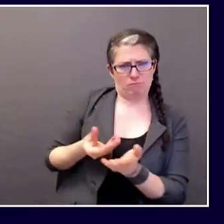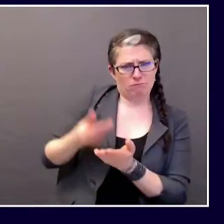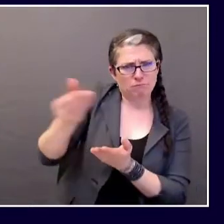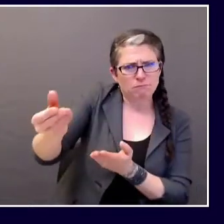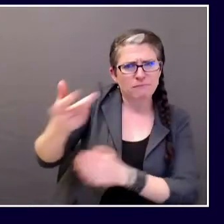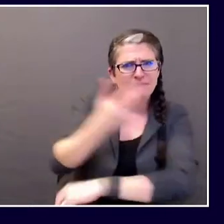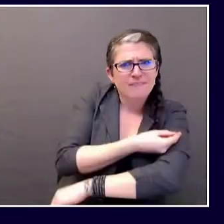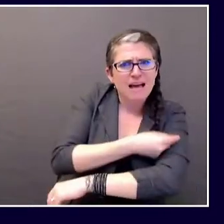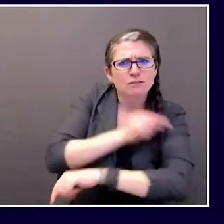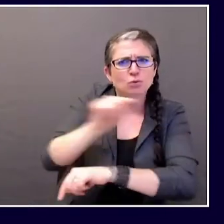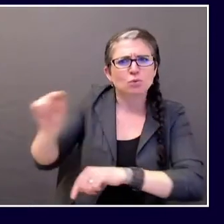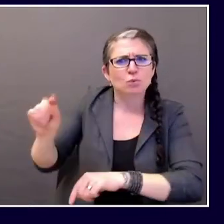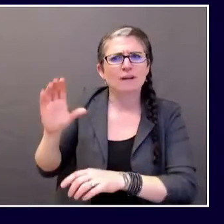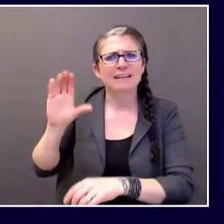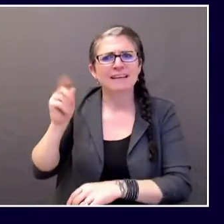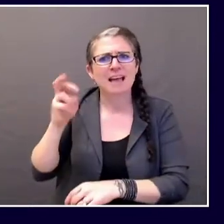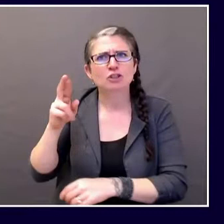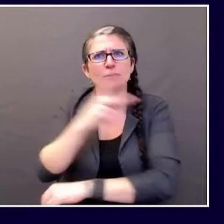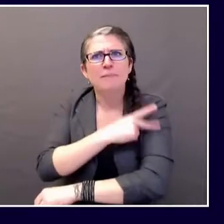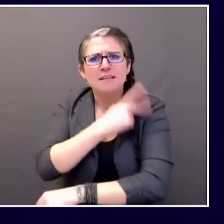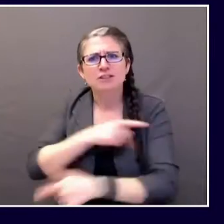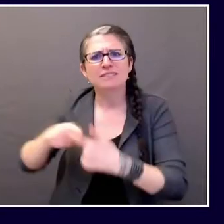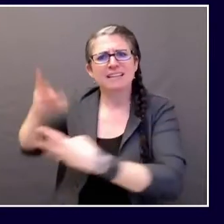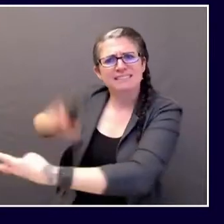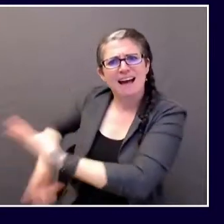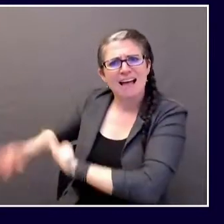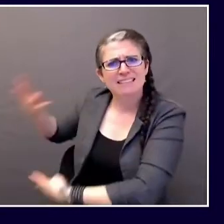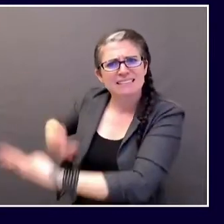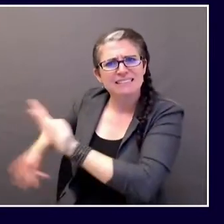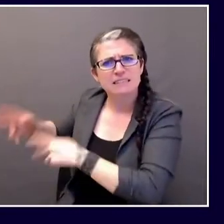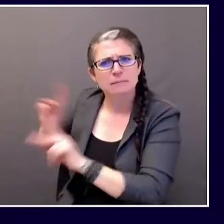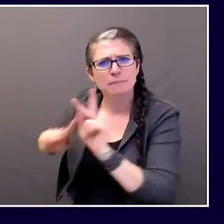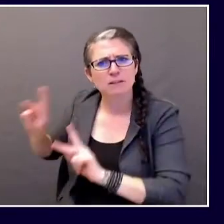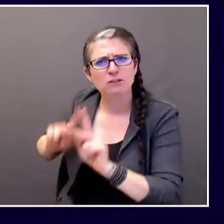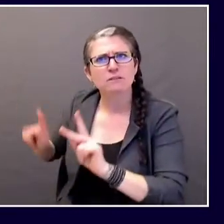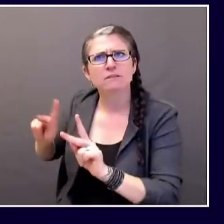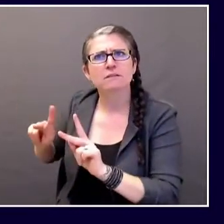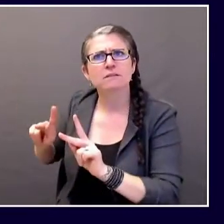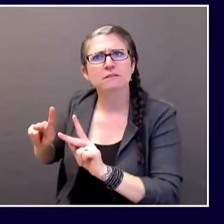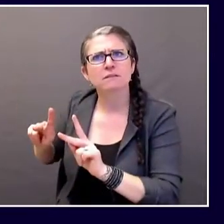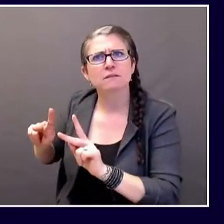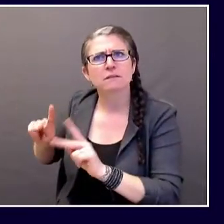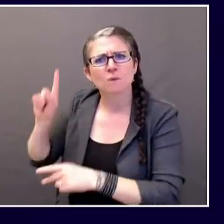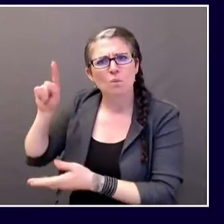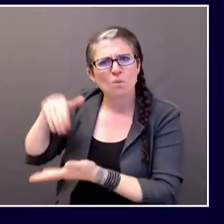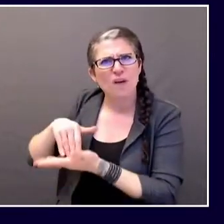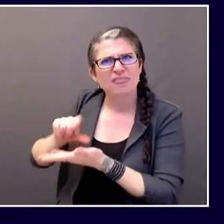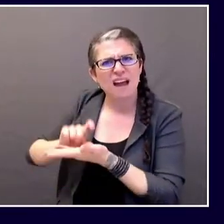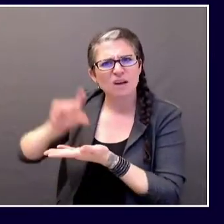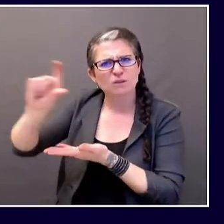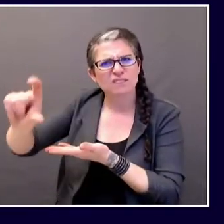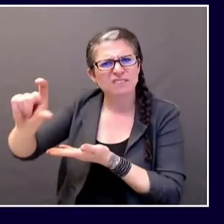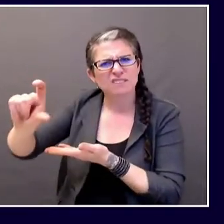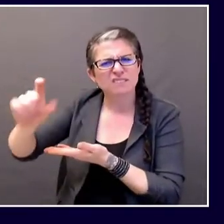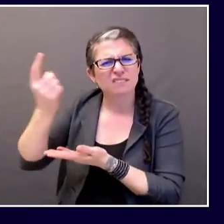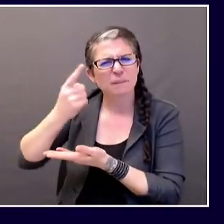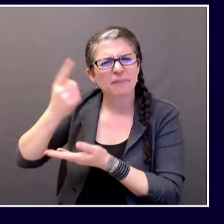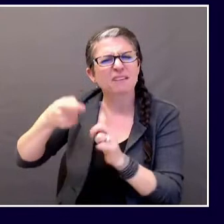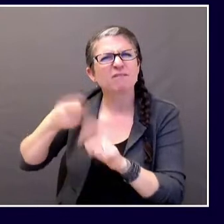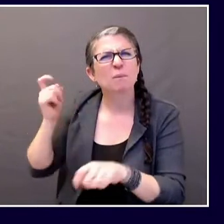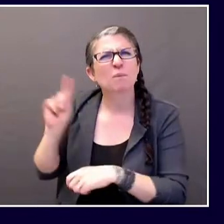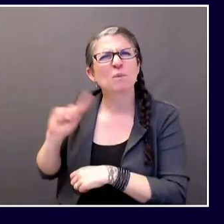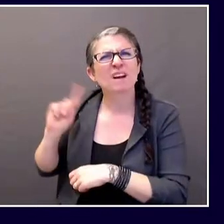who are under 70 or 60? No, at this time, it's only those patients within those age categories that we are